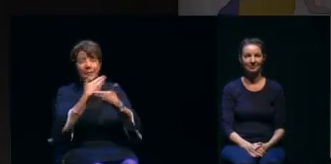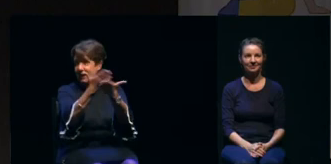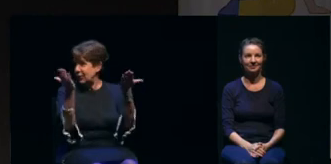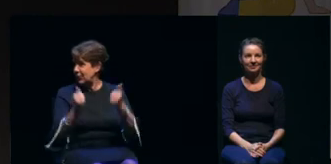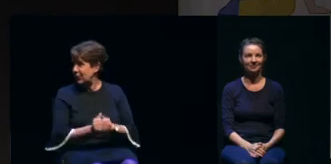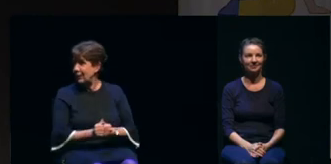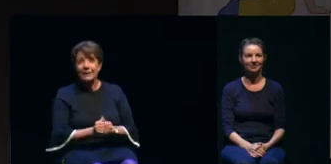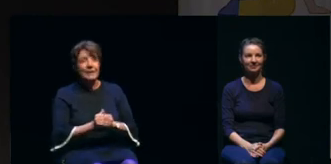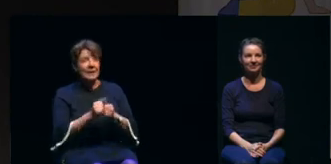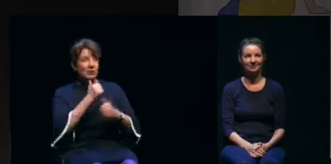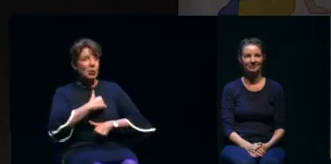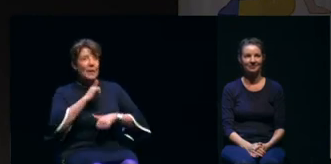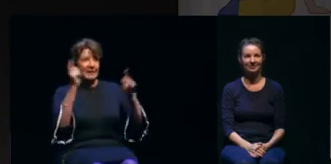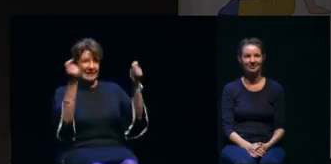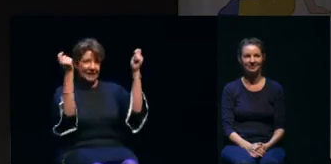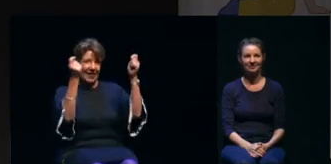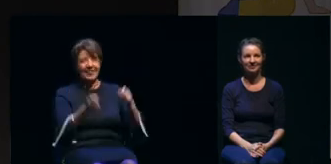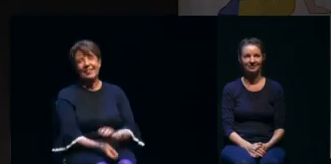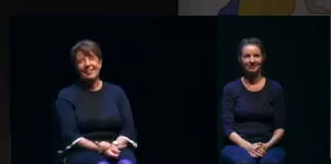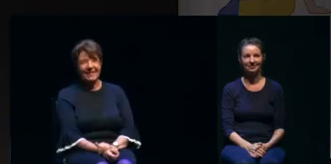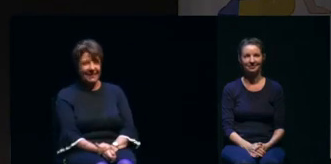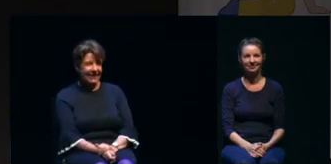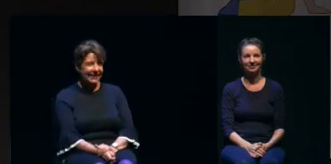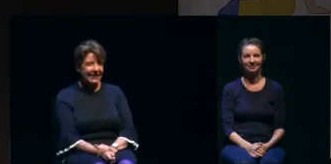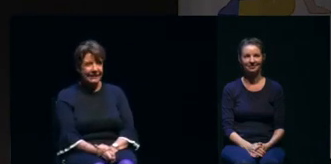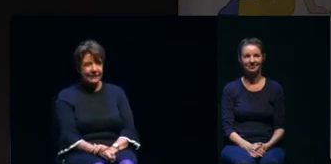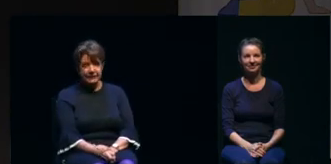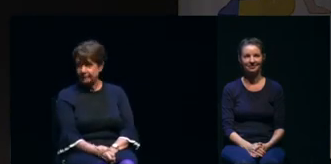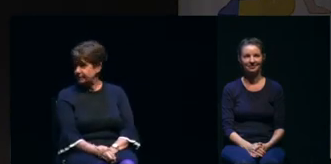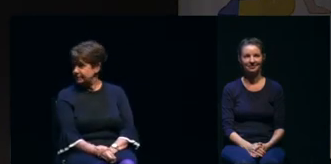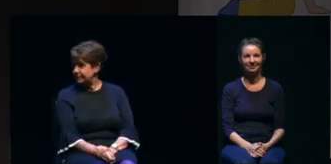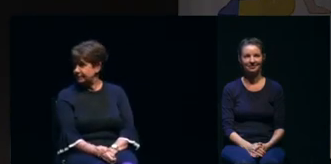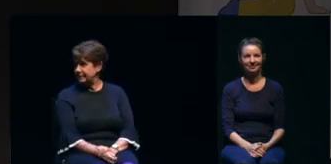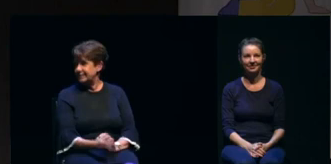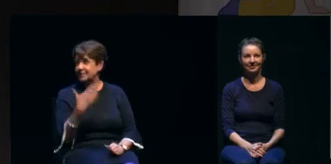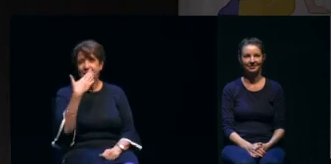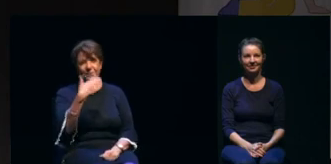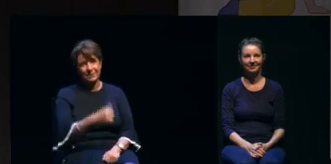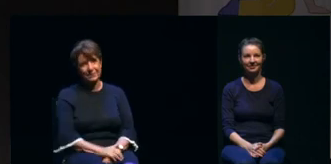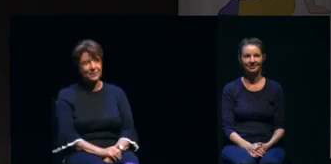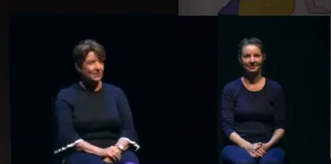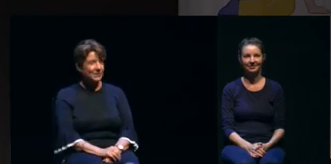Women Festival. Thank you.